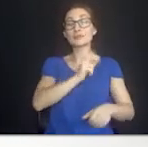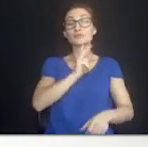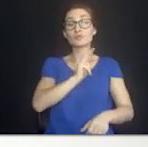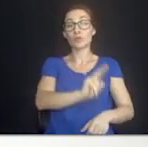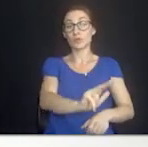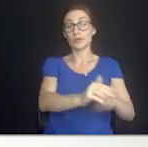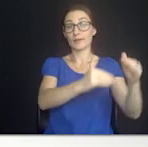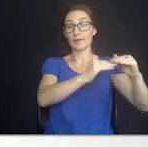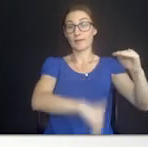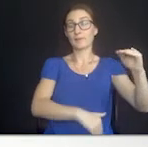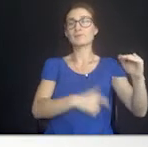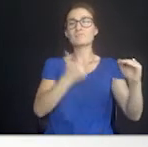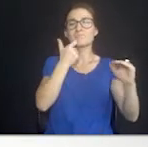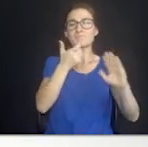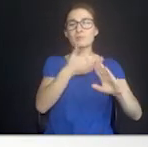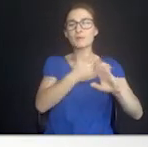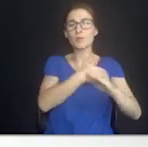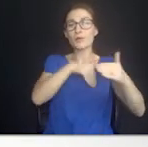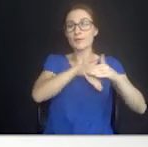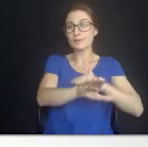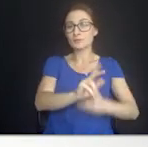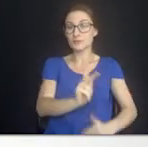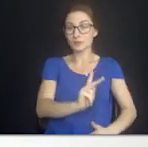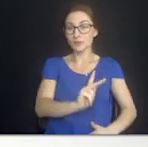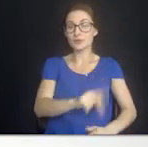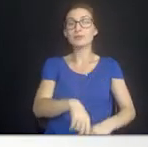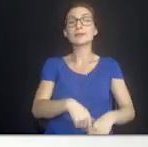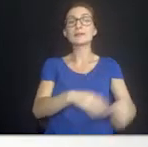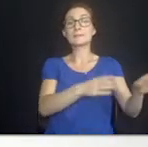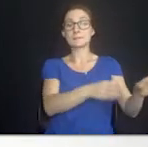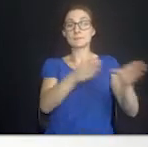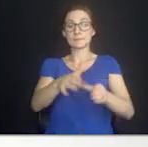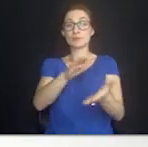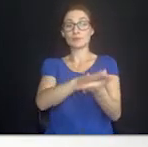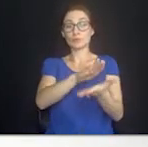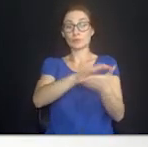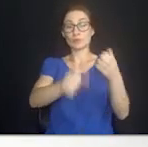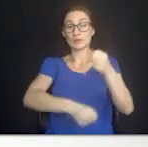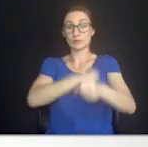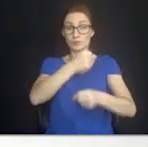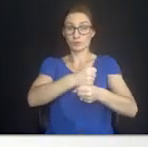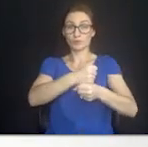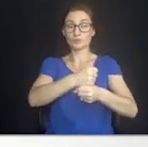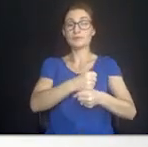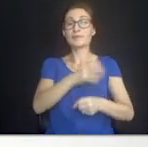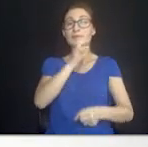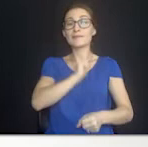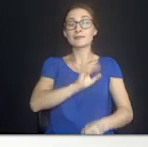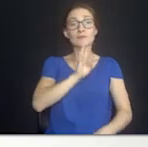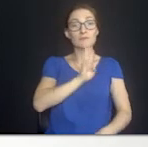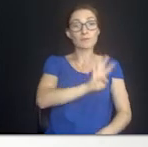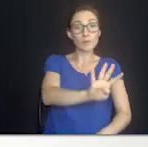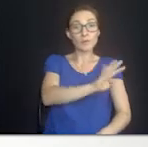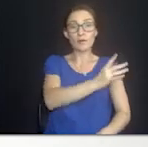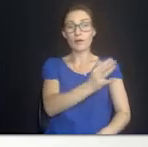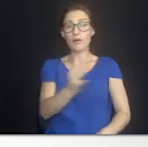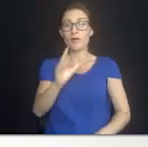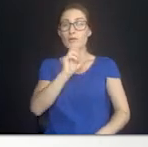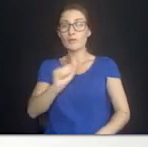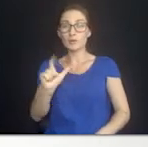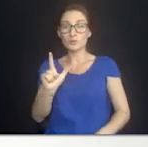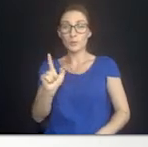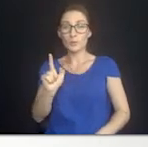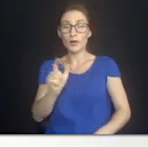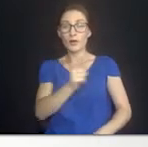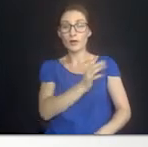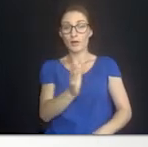the ages of 3 or just before they go into the school system. Then we have our school years for individuals ages 4